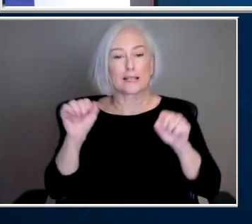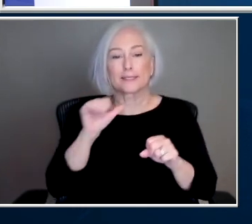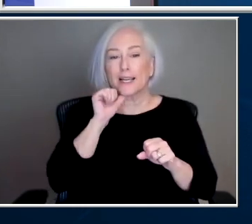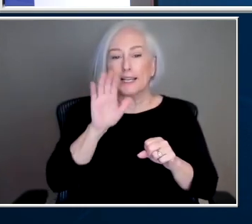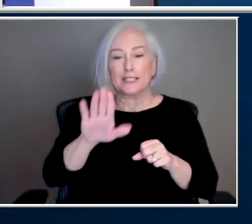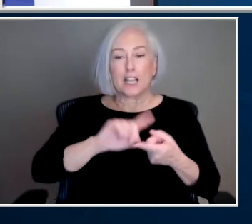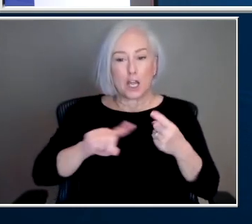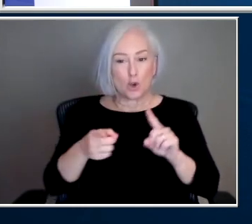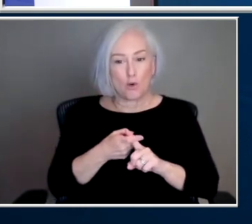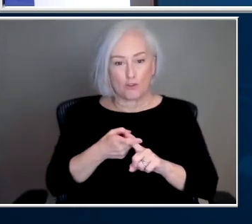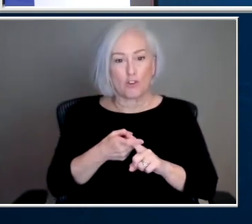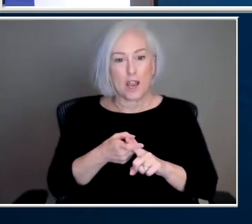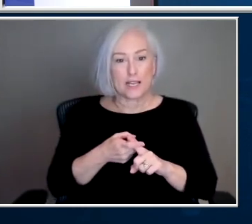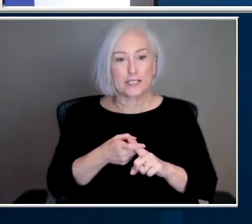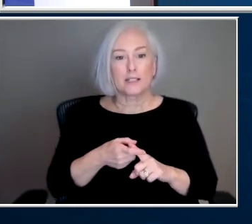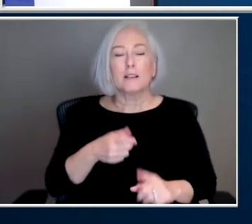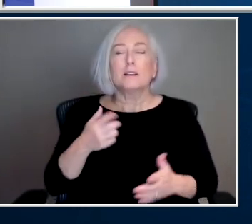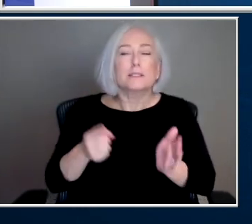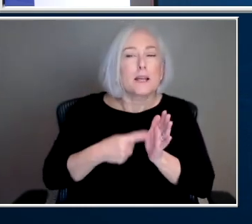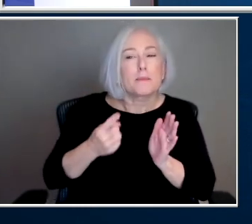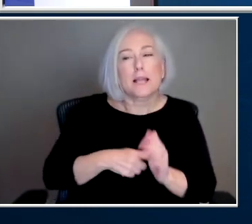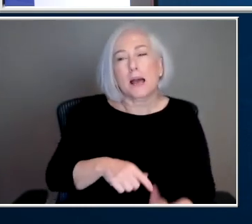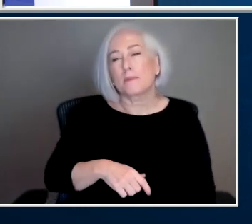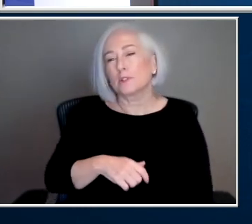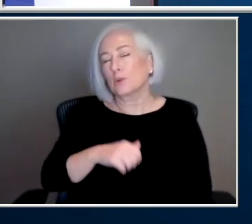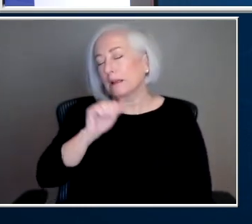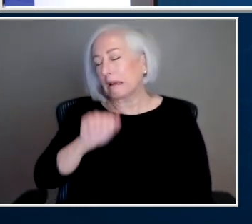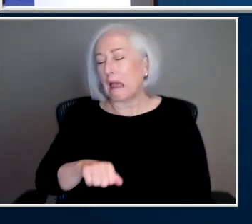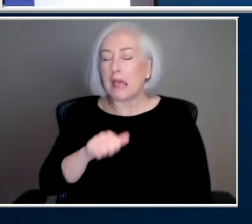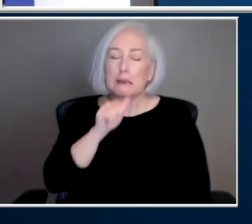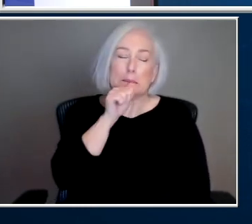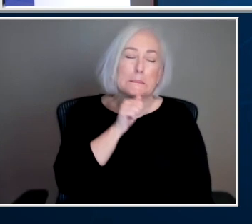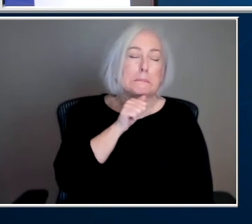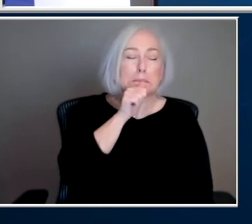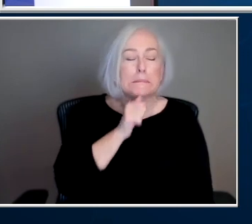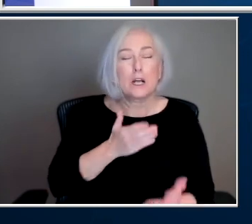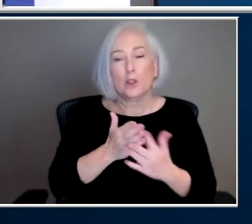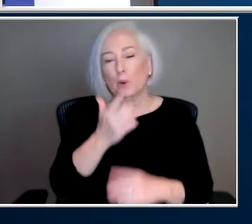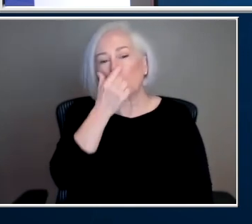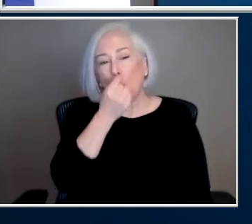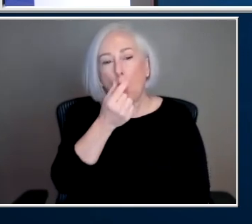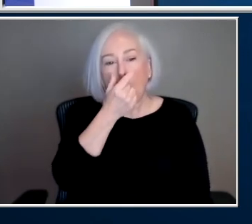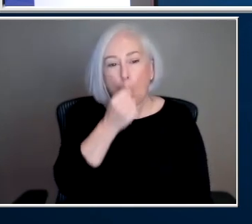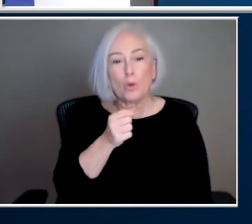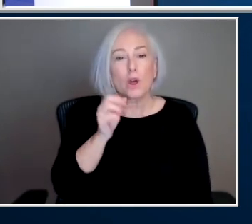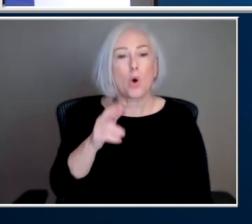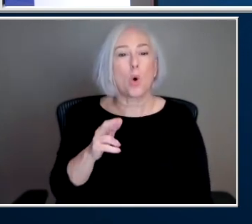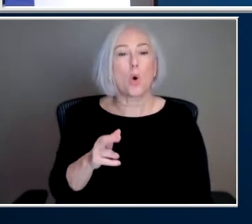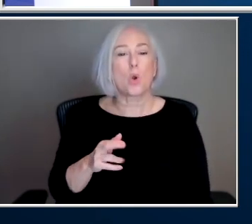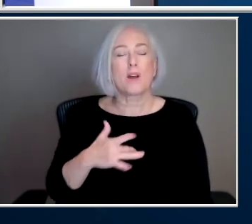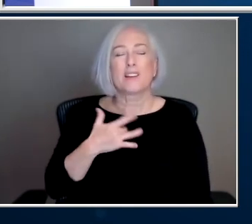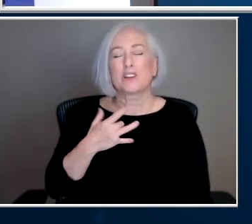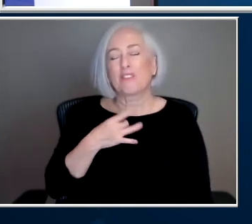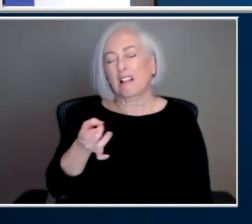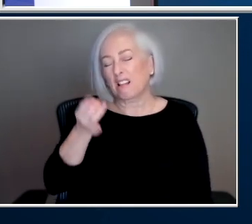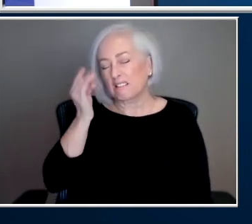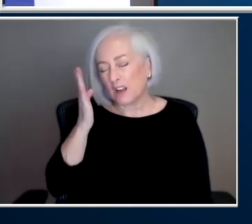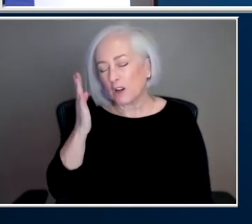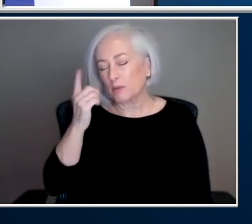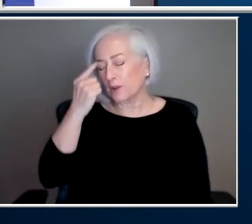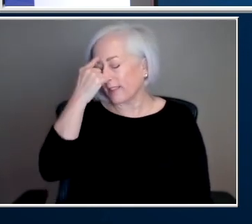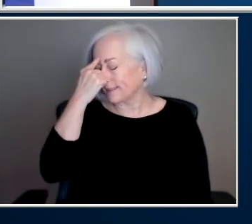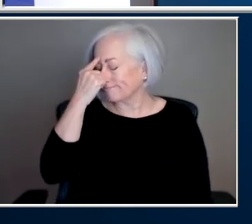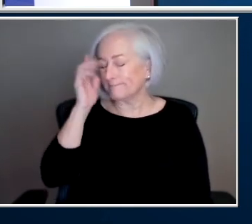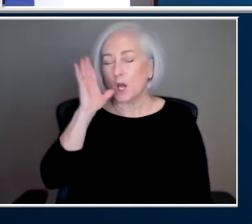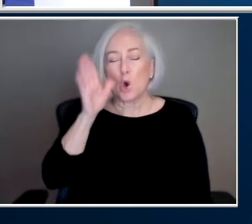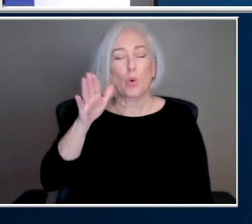through a cold or you're feeling rotten and you're just like, I'm just going to keep going for a walk. It'll make me feel better. You said this is the one illness where pushing through